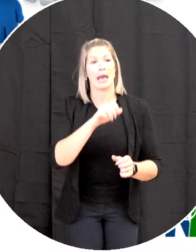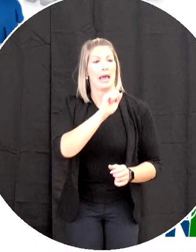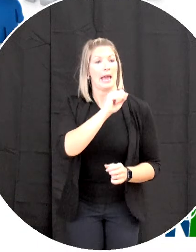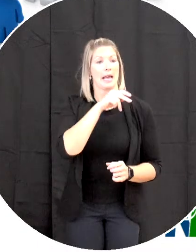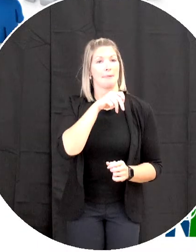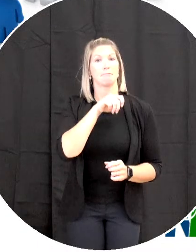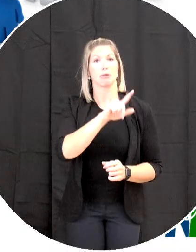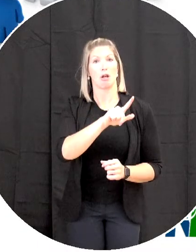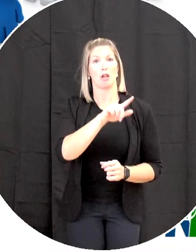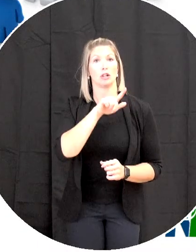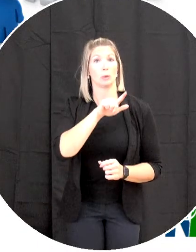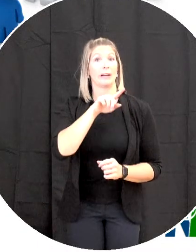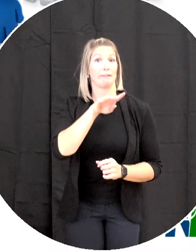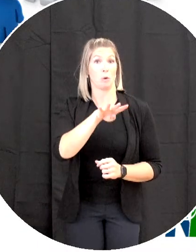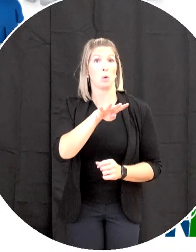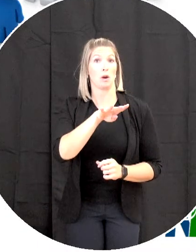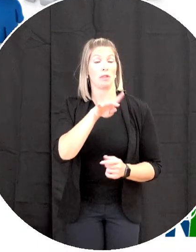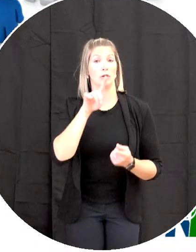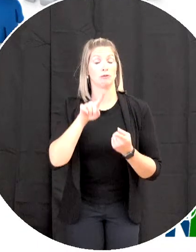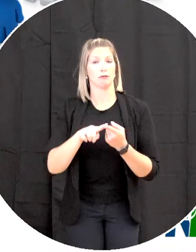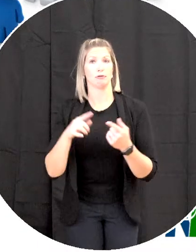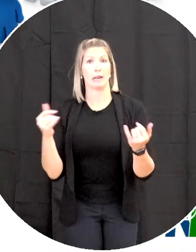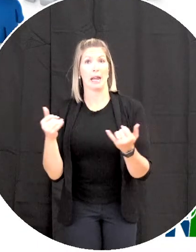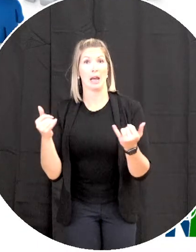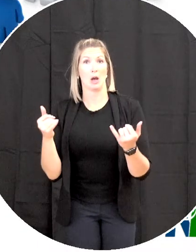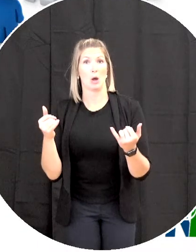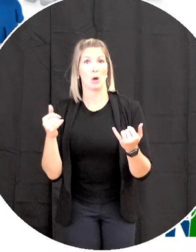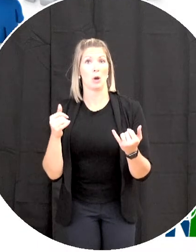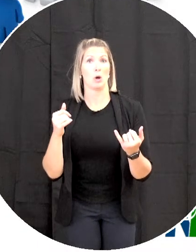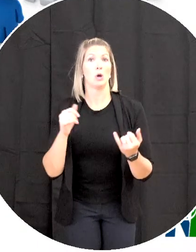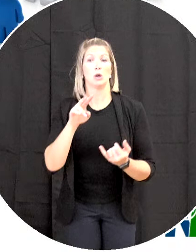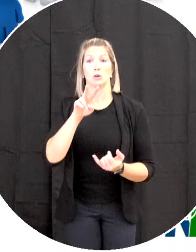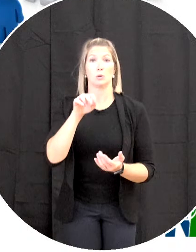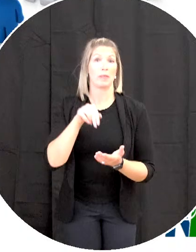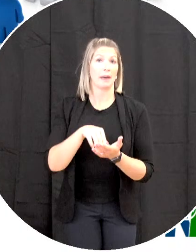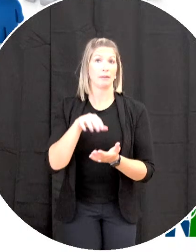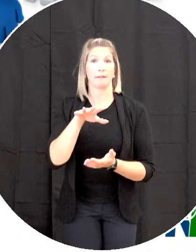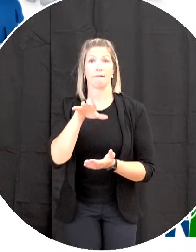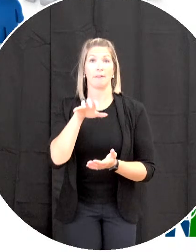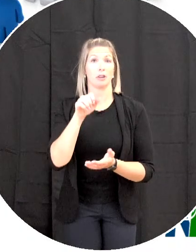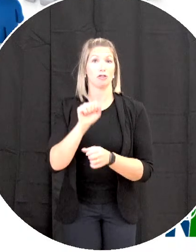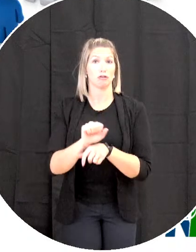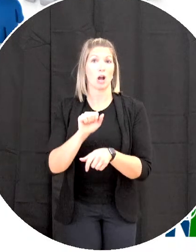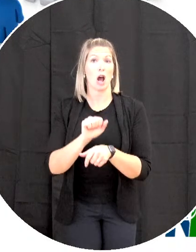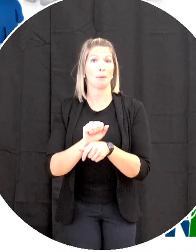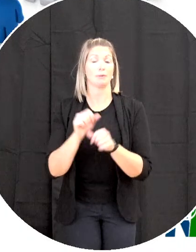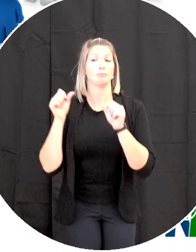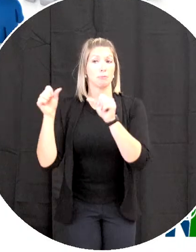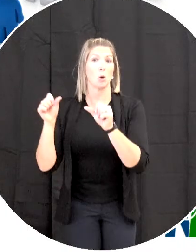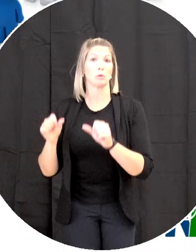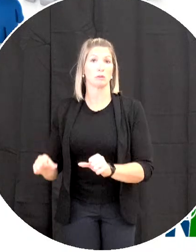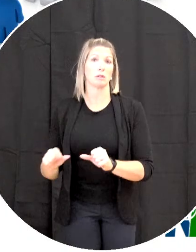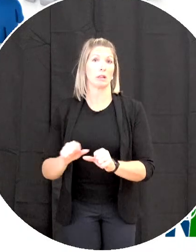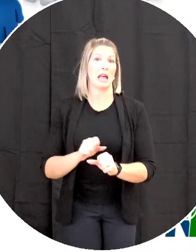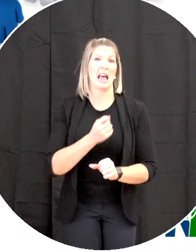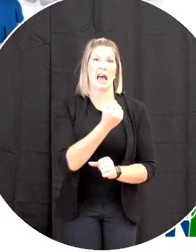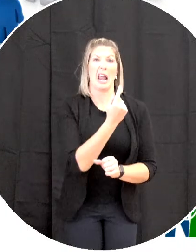year, there have been over 2,500 jobs posted. We've received 111,000 applications,